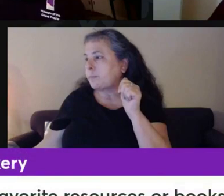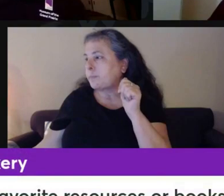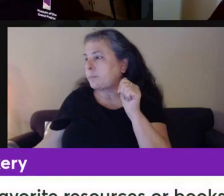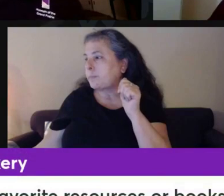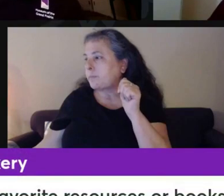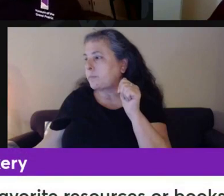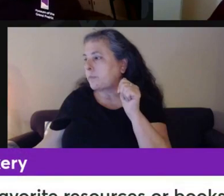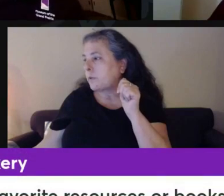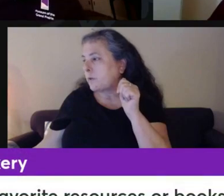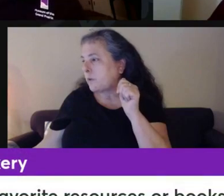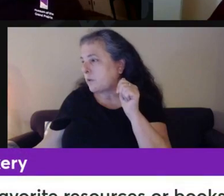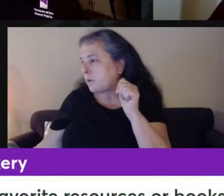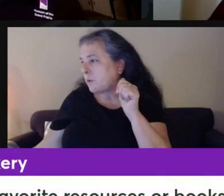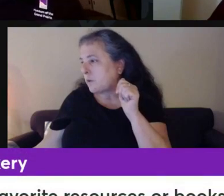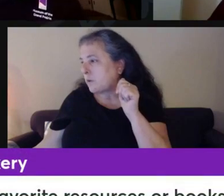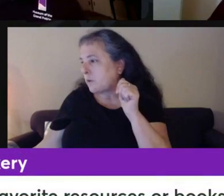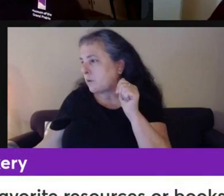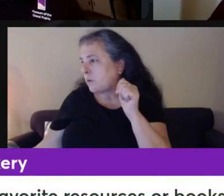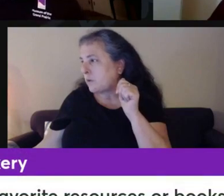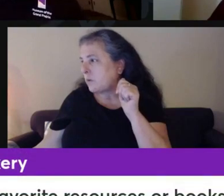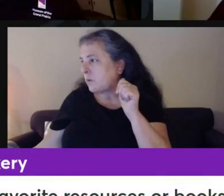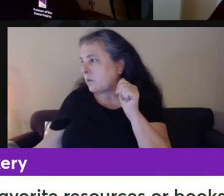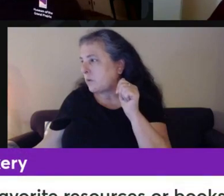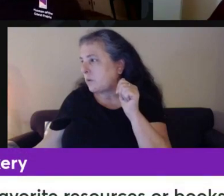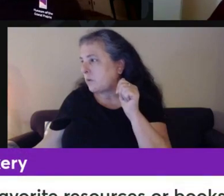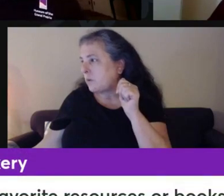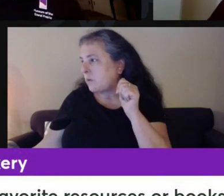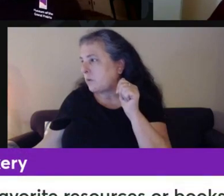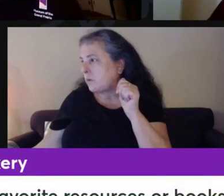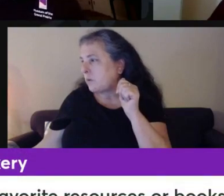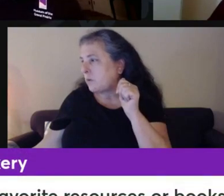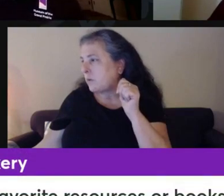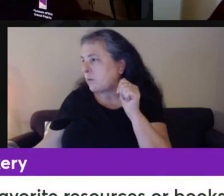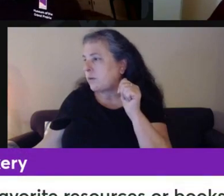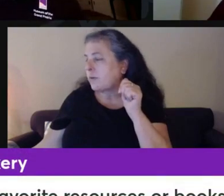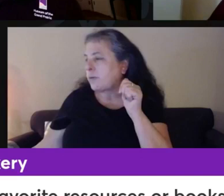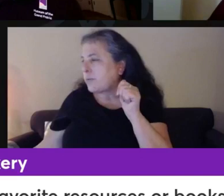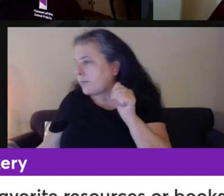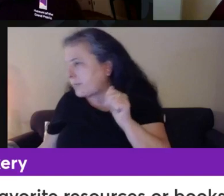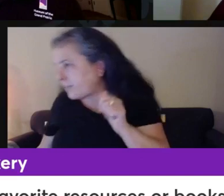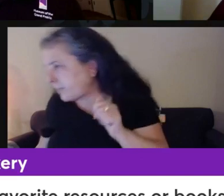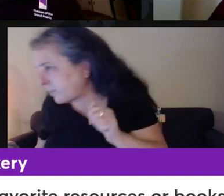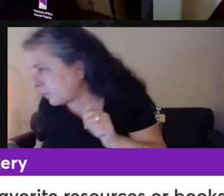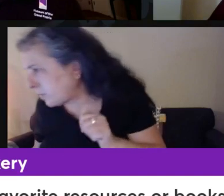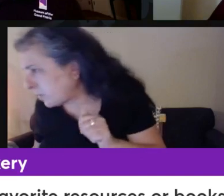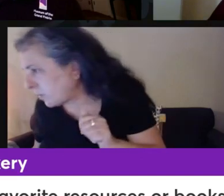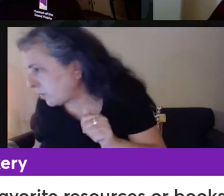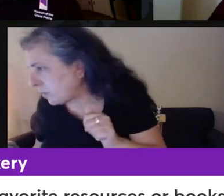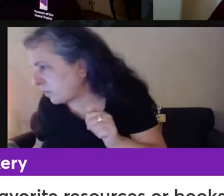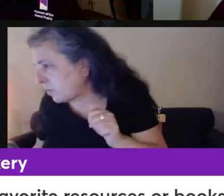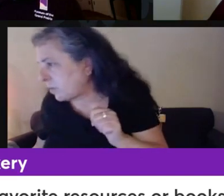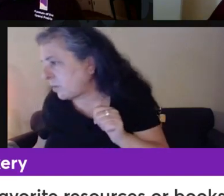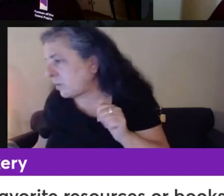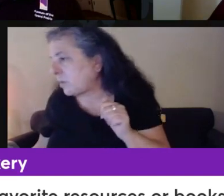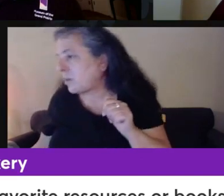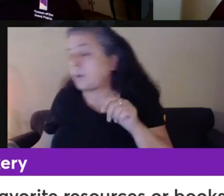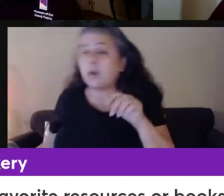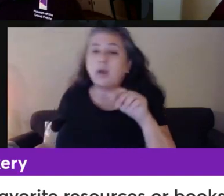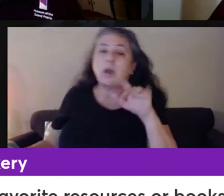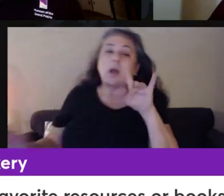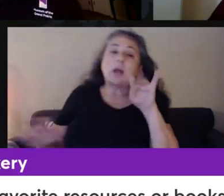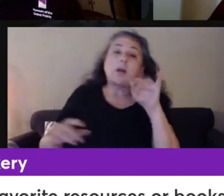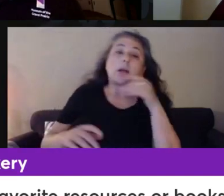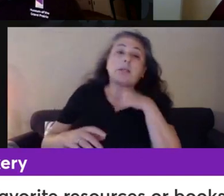Carrie is asking, do you have any favorite resources, books, other materials, other